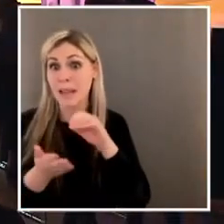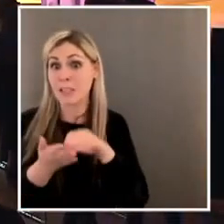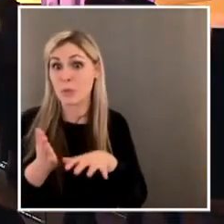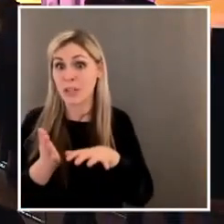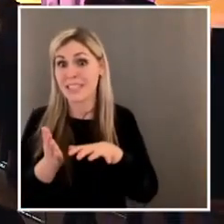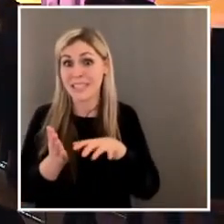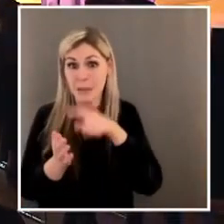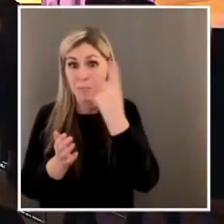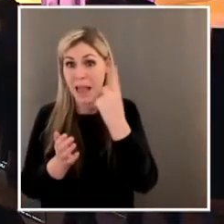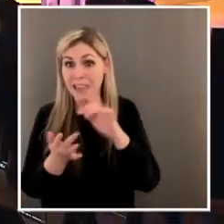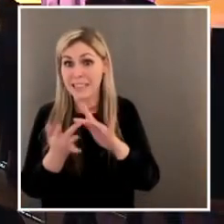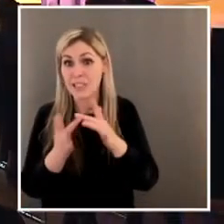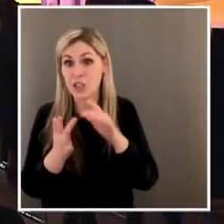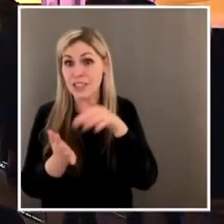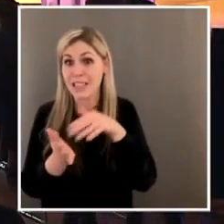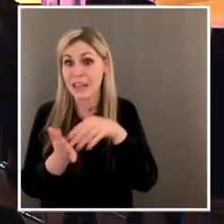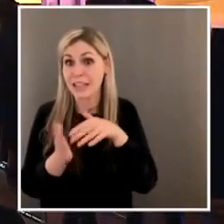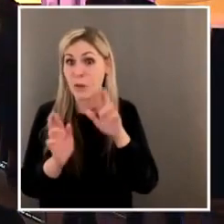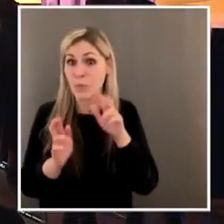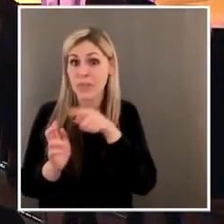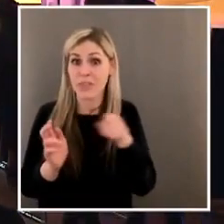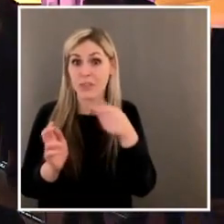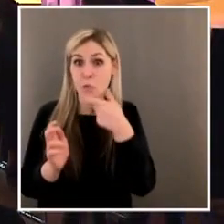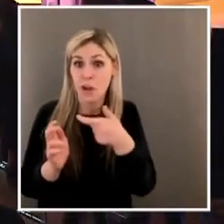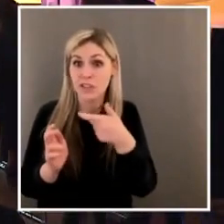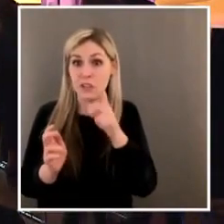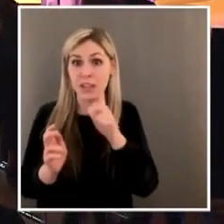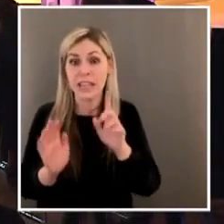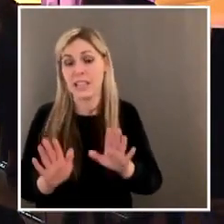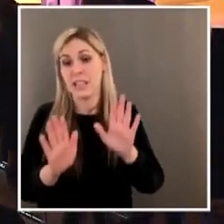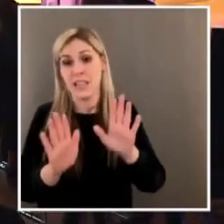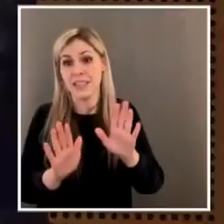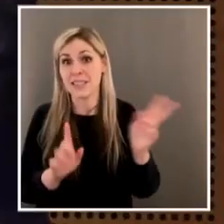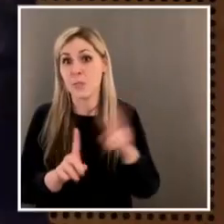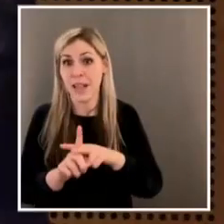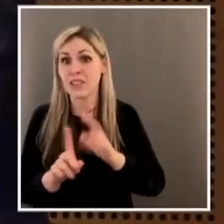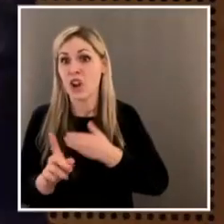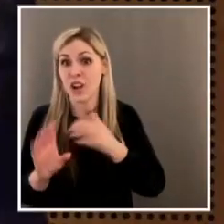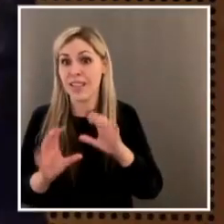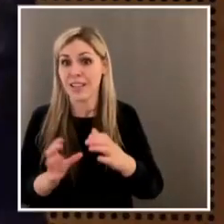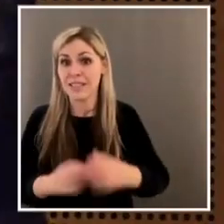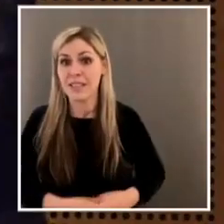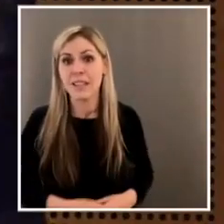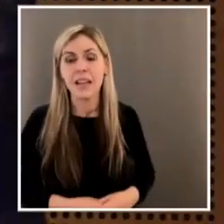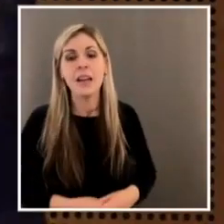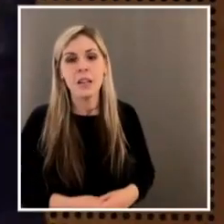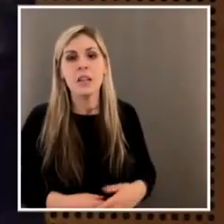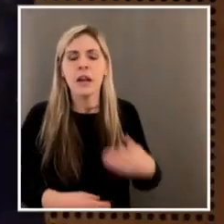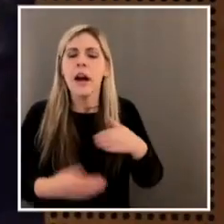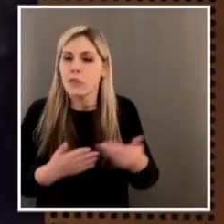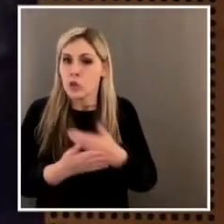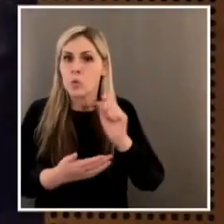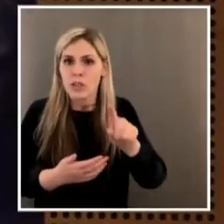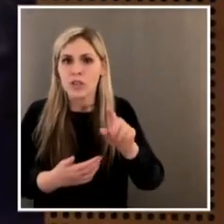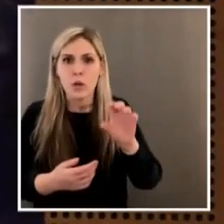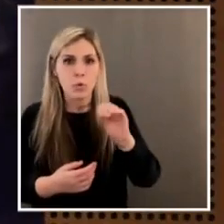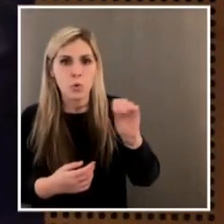Digital Studies who are watching can kind of integrate that into what we're doing in that class. We have a new question from